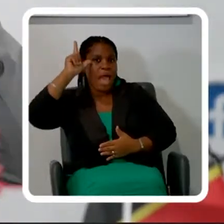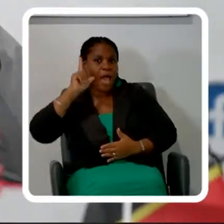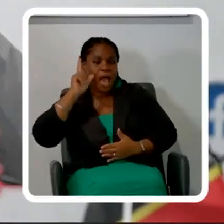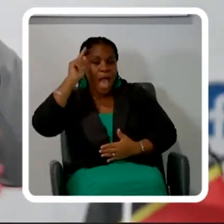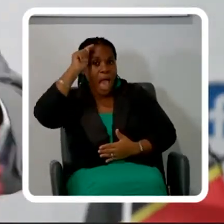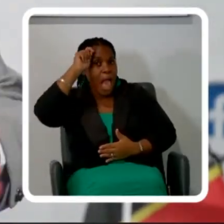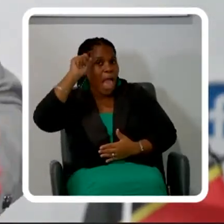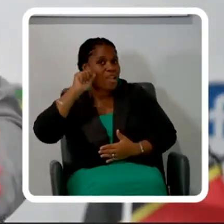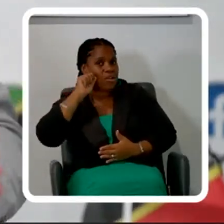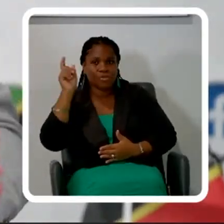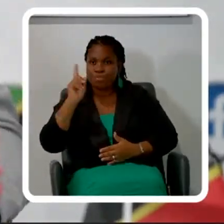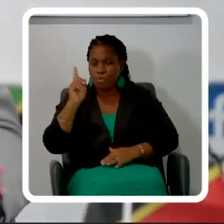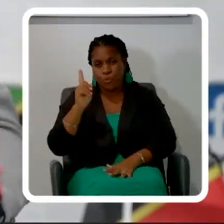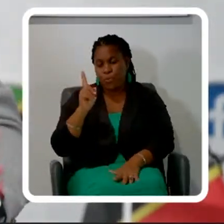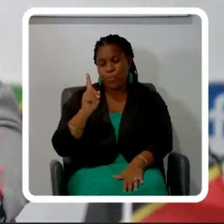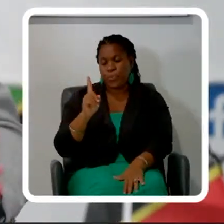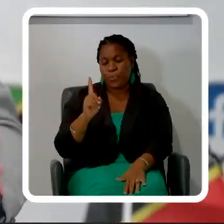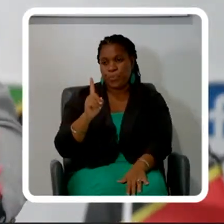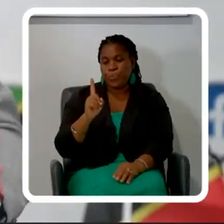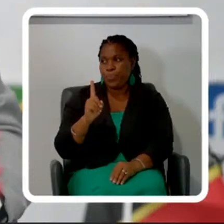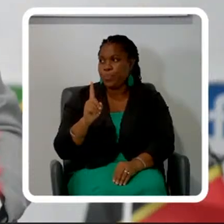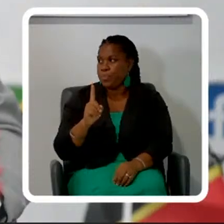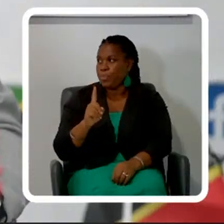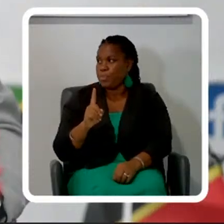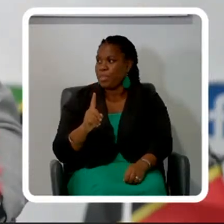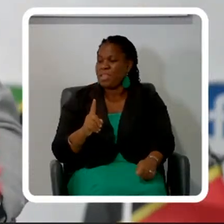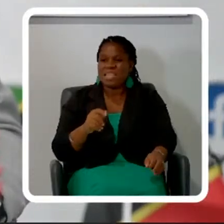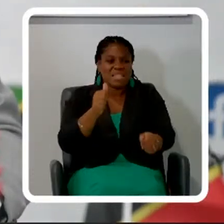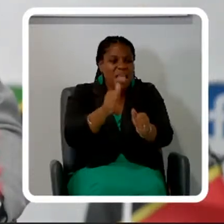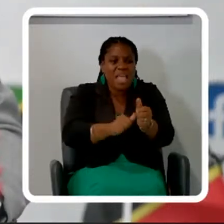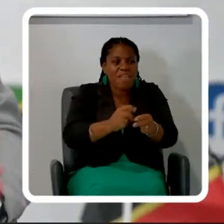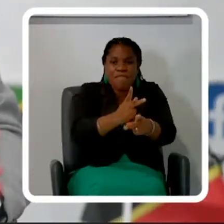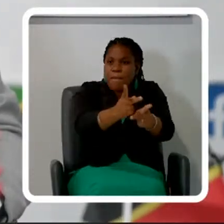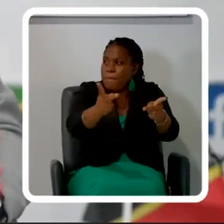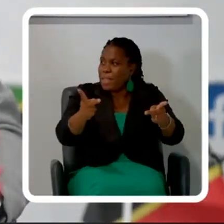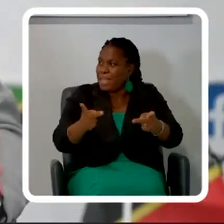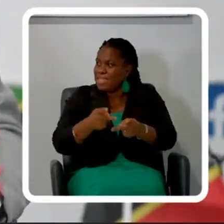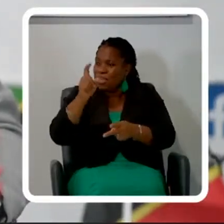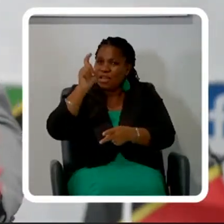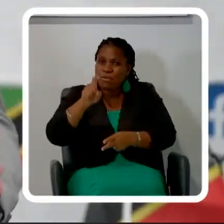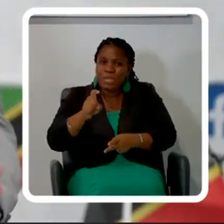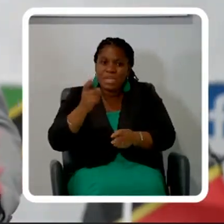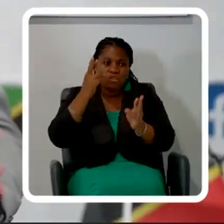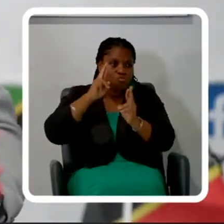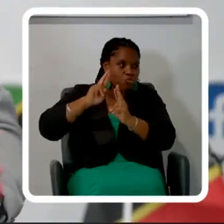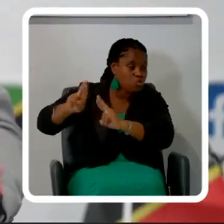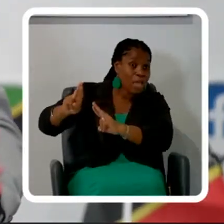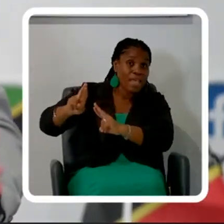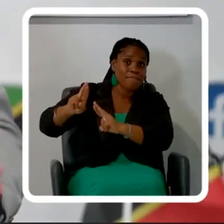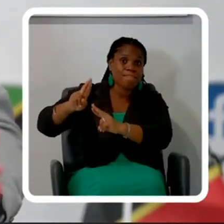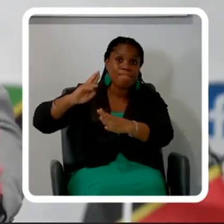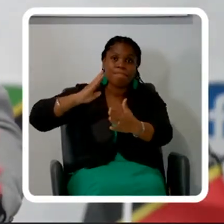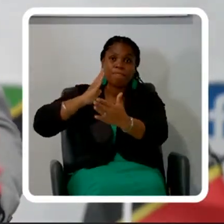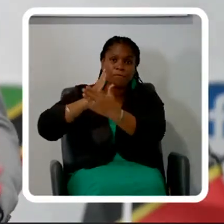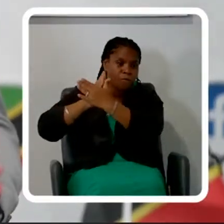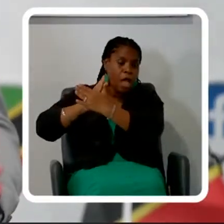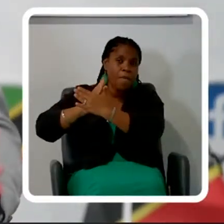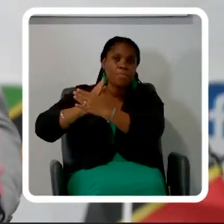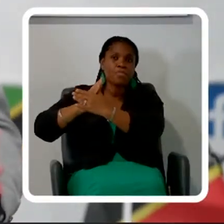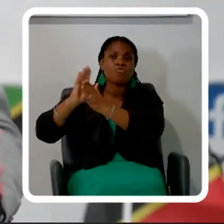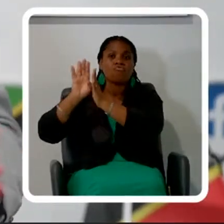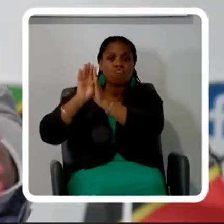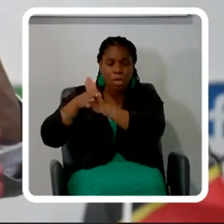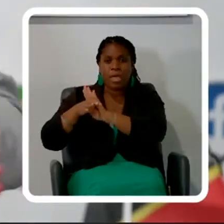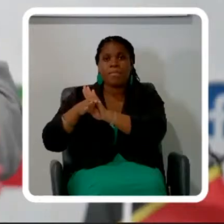say we're not going to accept that. In every corner, nook and cranny where we are, we have to reject crime and violence. And we have to